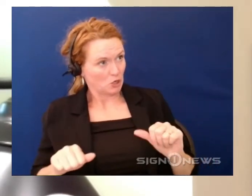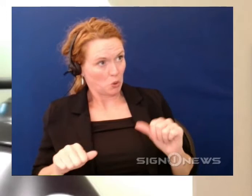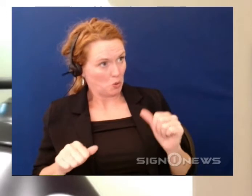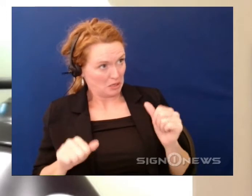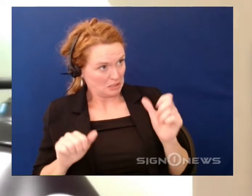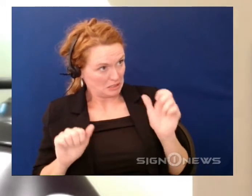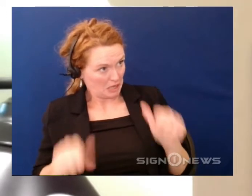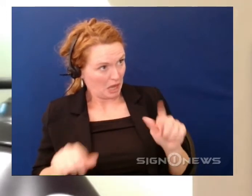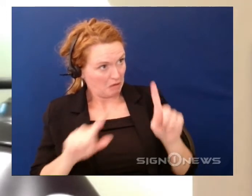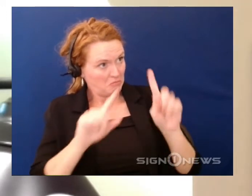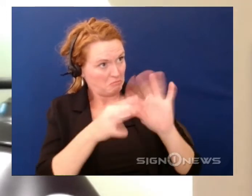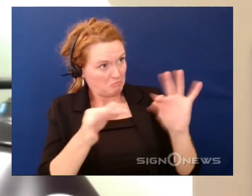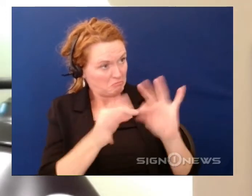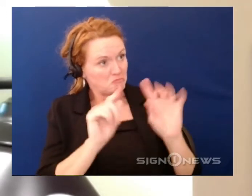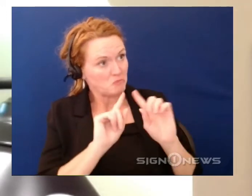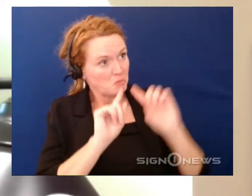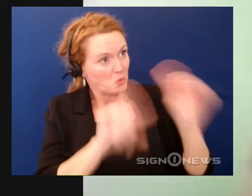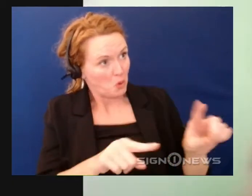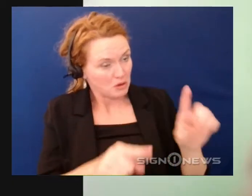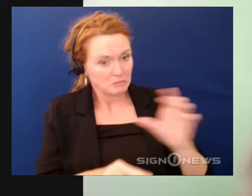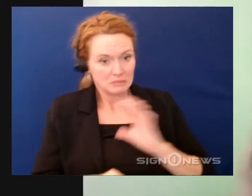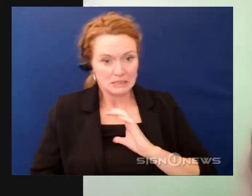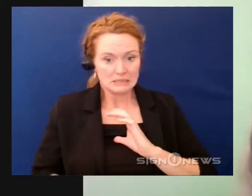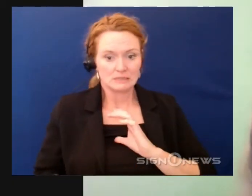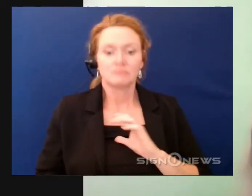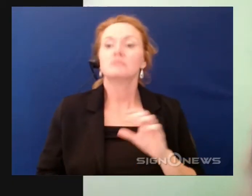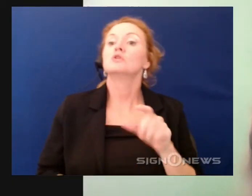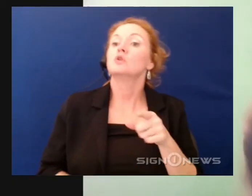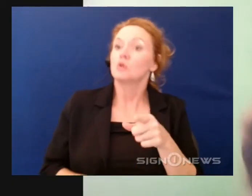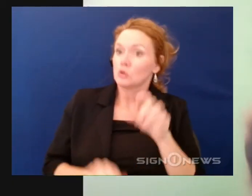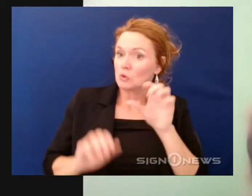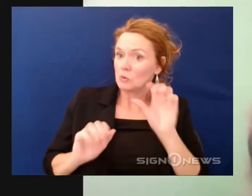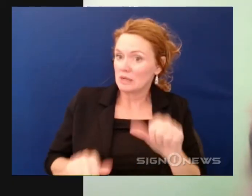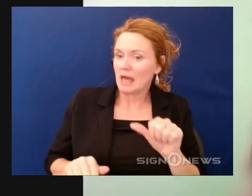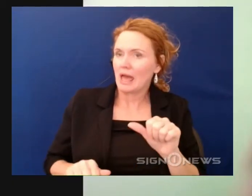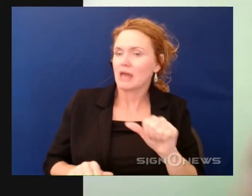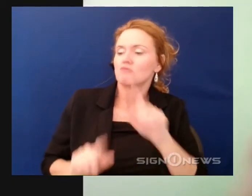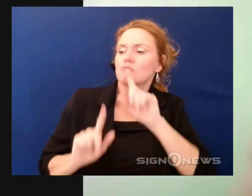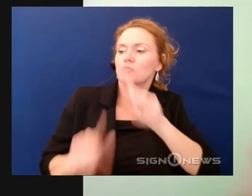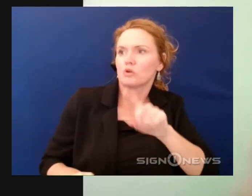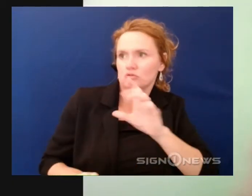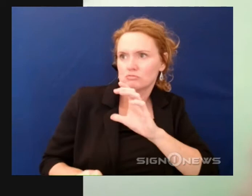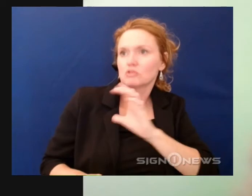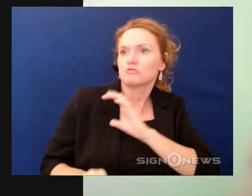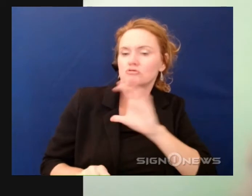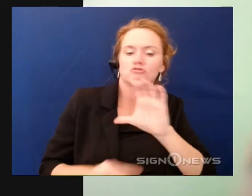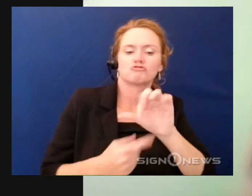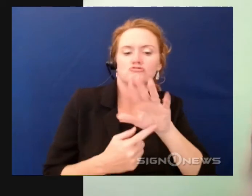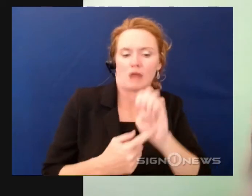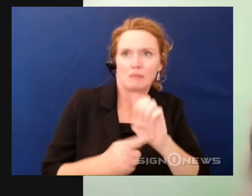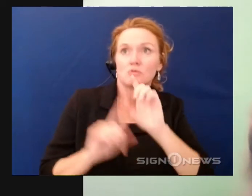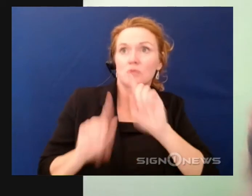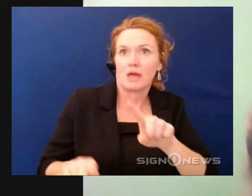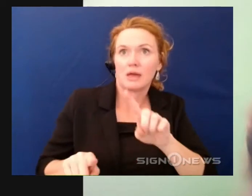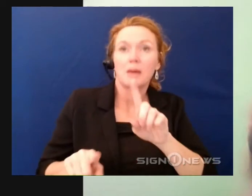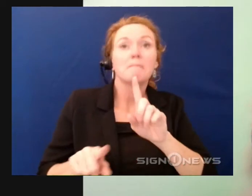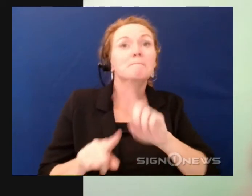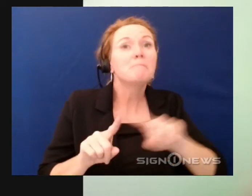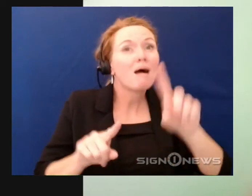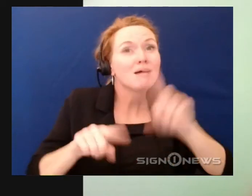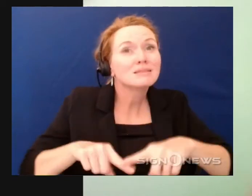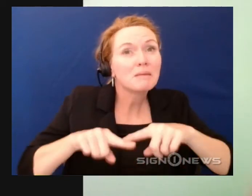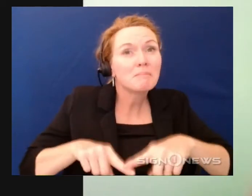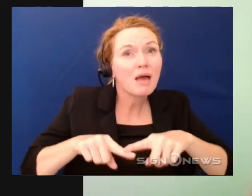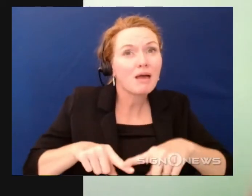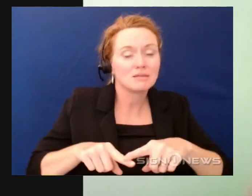to. You can report a crime. Your credibility may be called into question as a consequence of adjudication of a capacity. I think